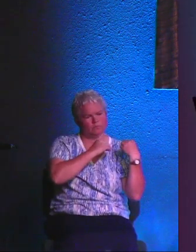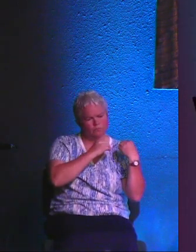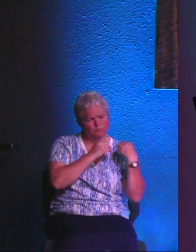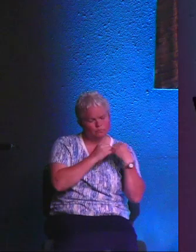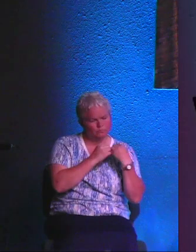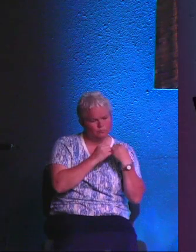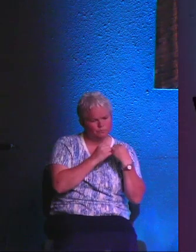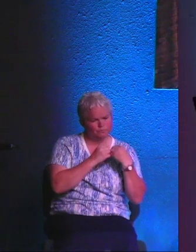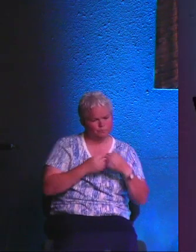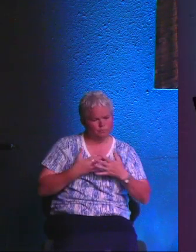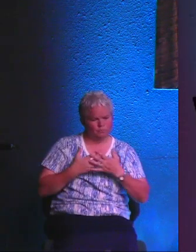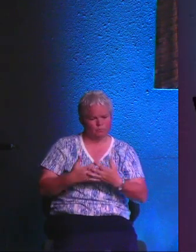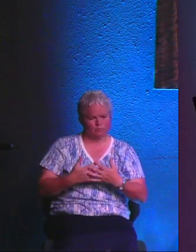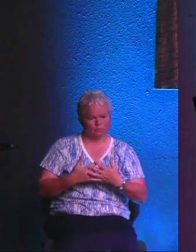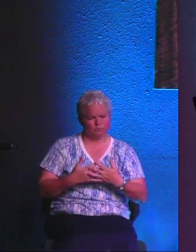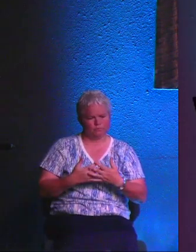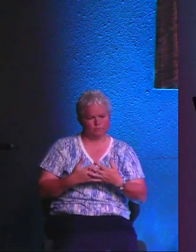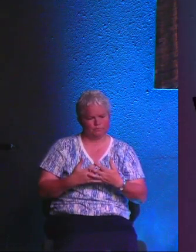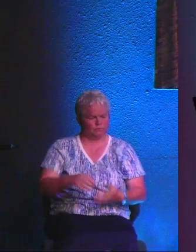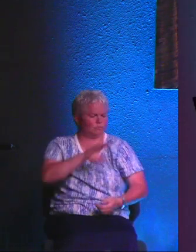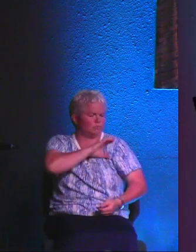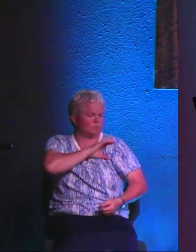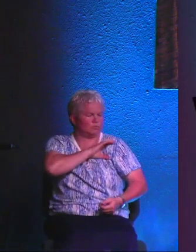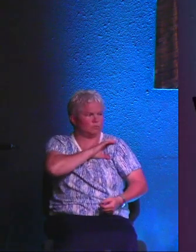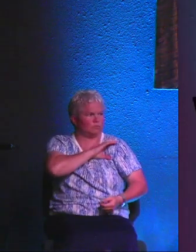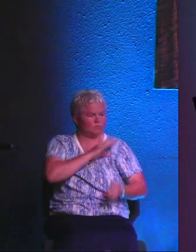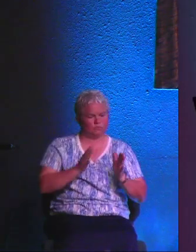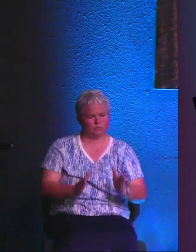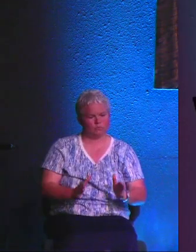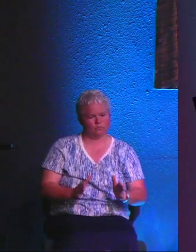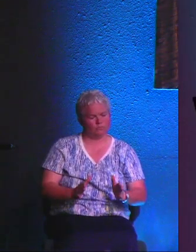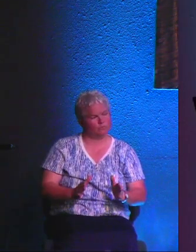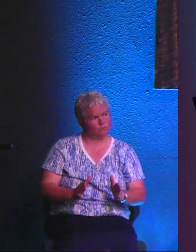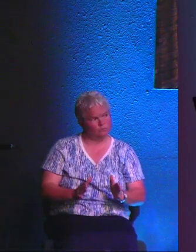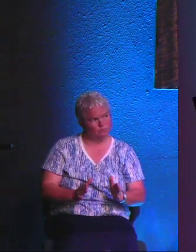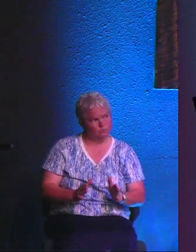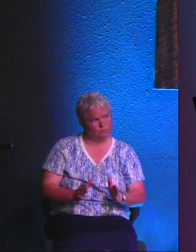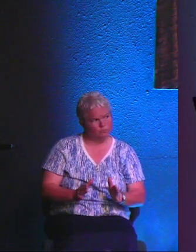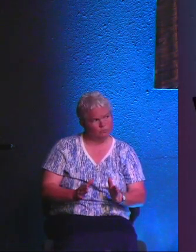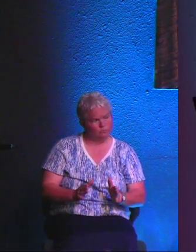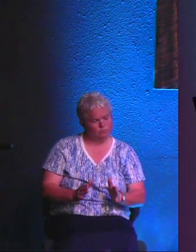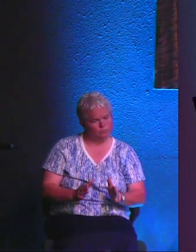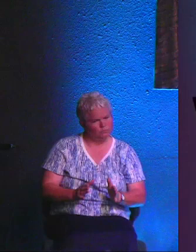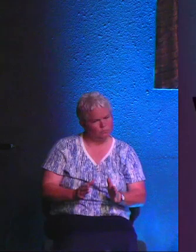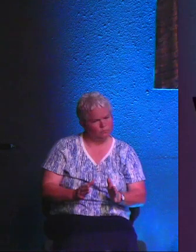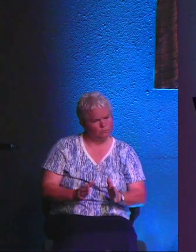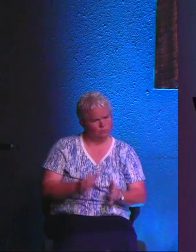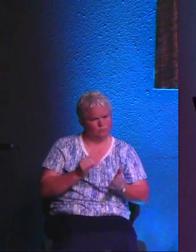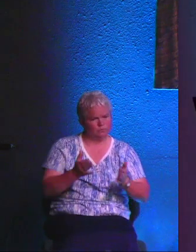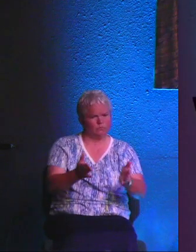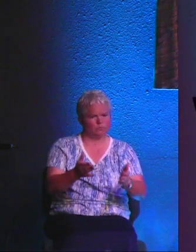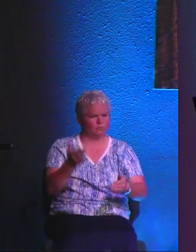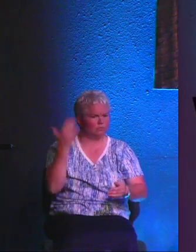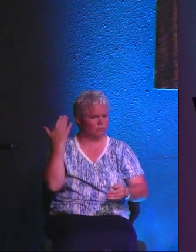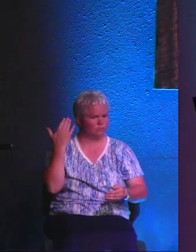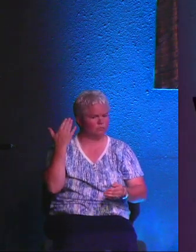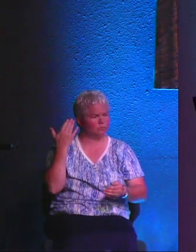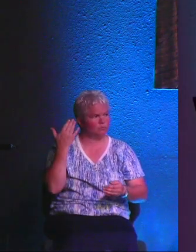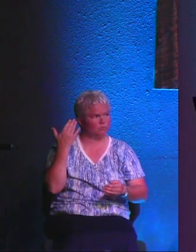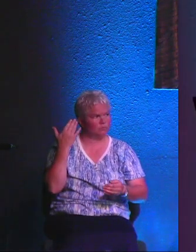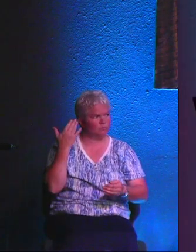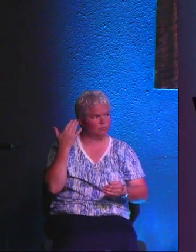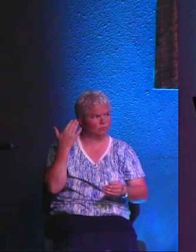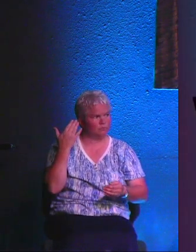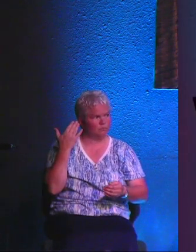my probation officer. The relationship turned out being very abusive. I was sent back to prison